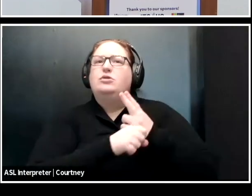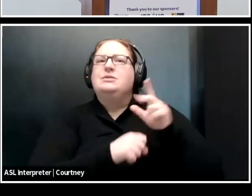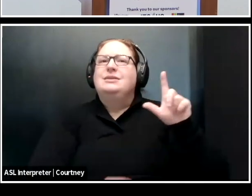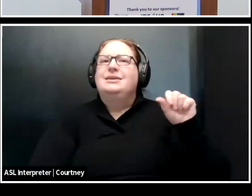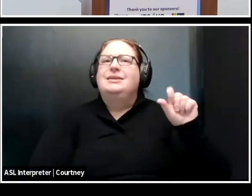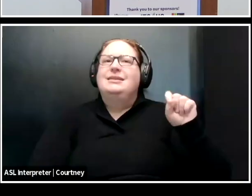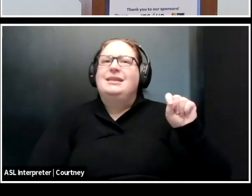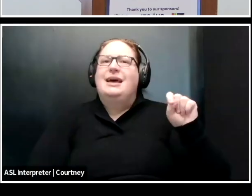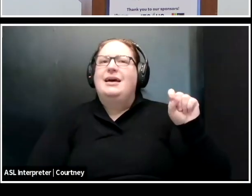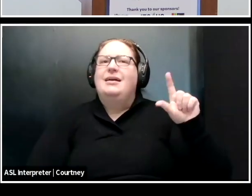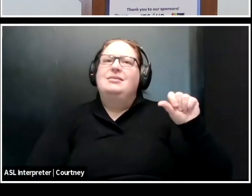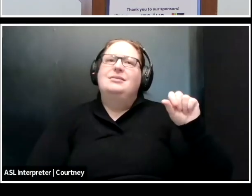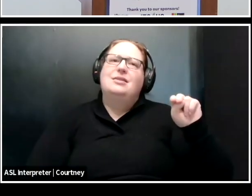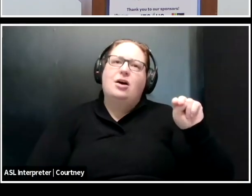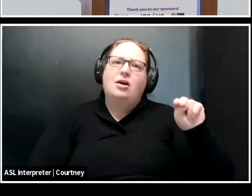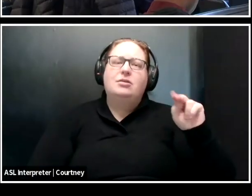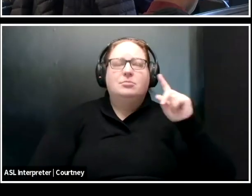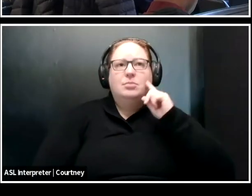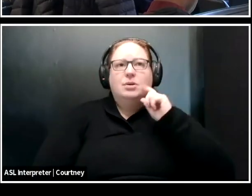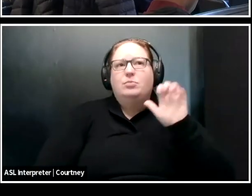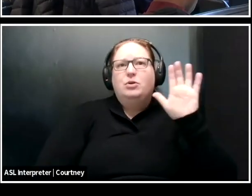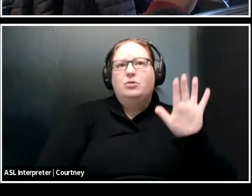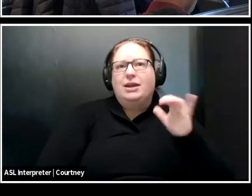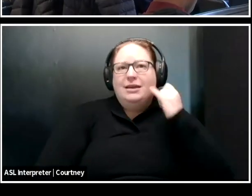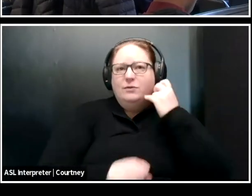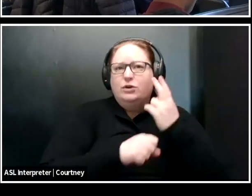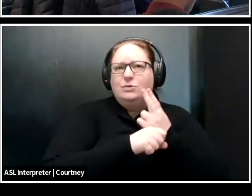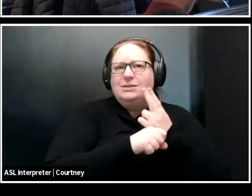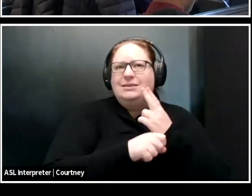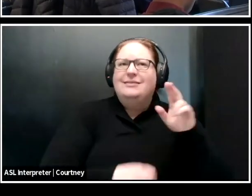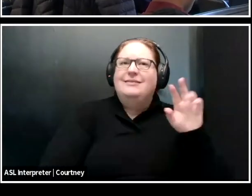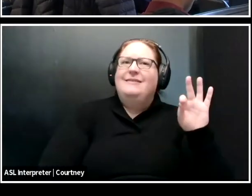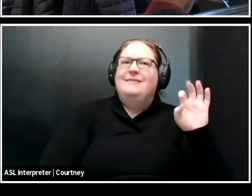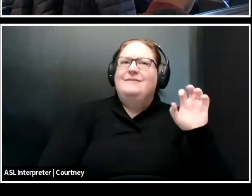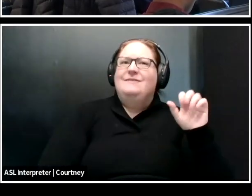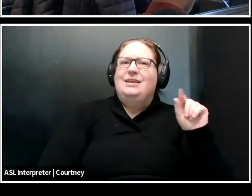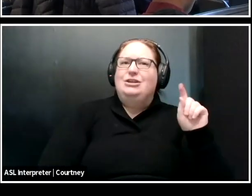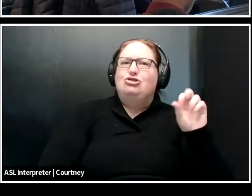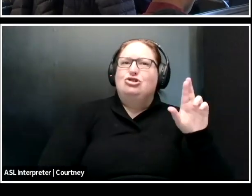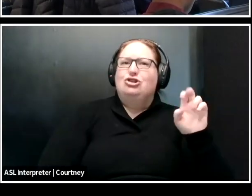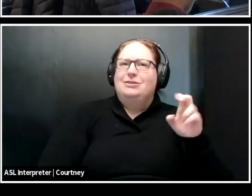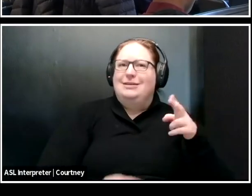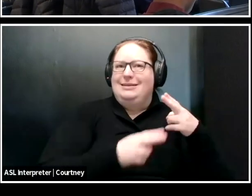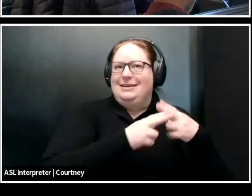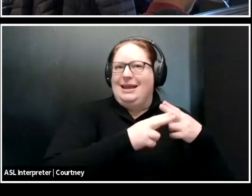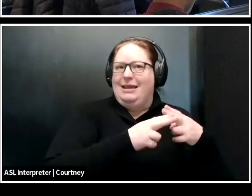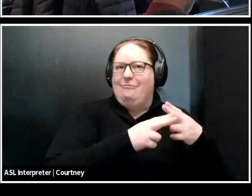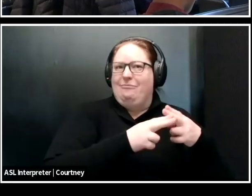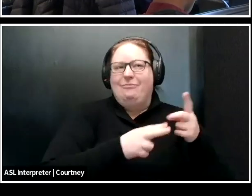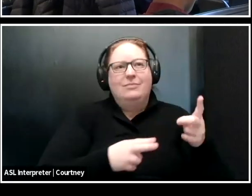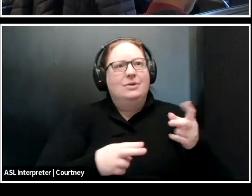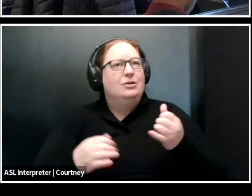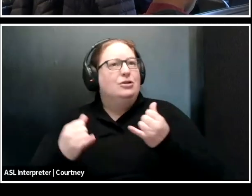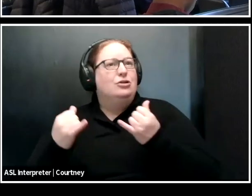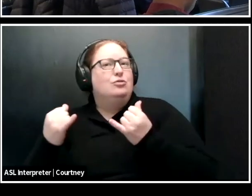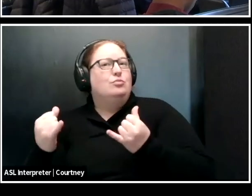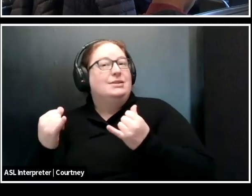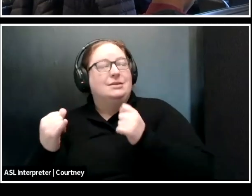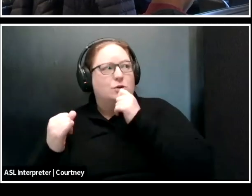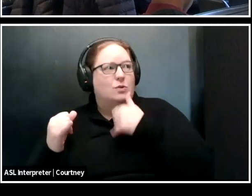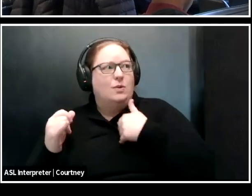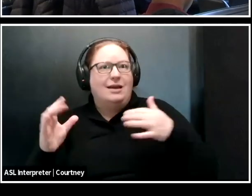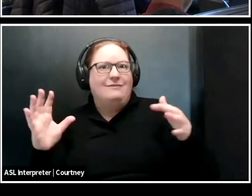it was a feature name, right? Yeah, that would be lovely. It was like So presently we don't have the connected roads